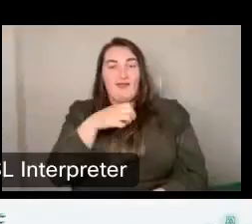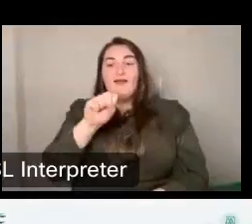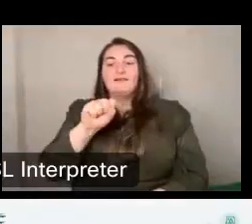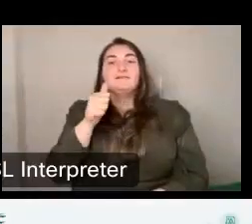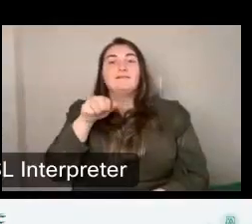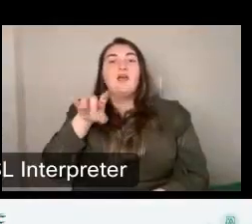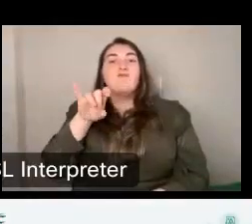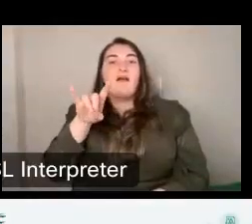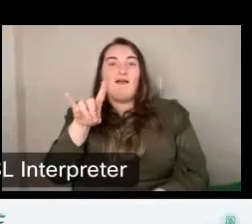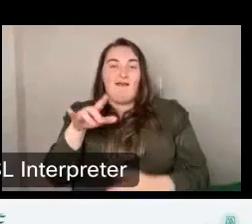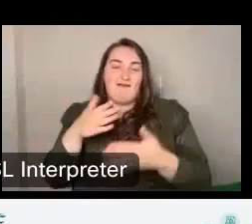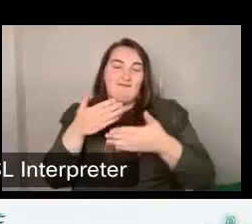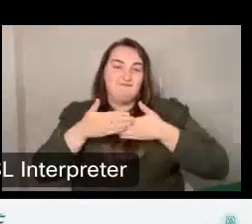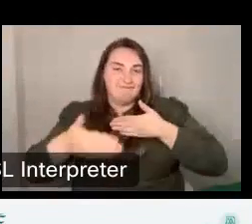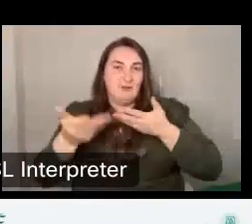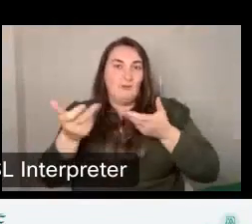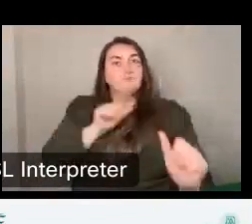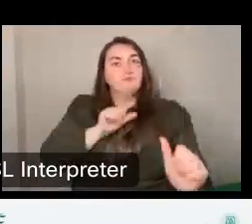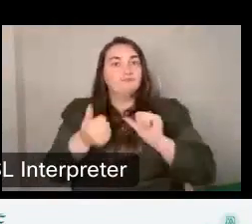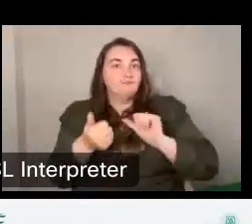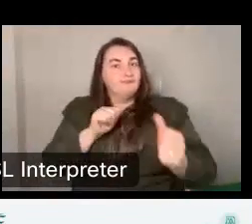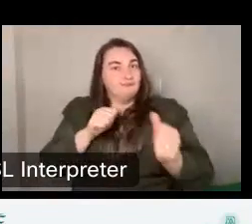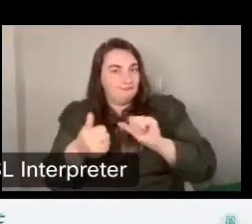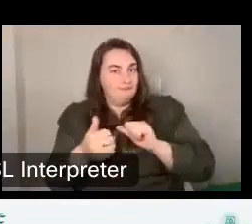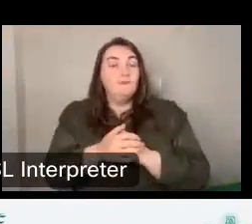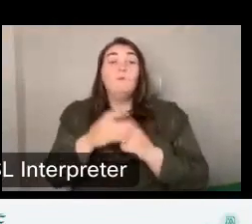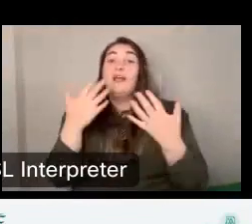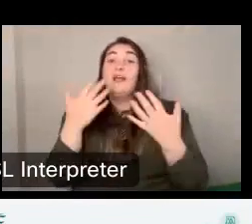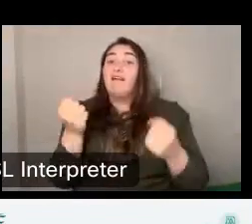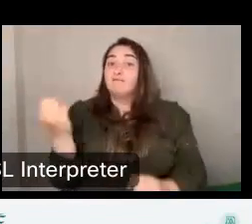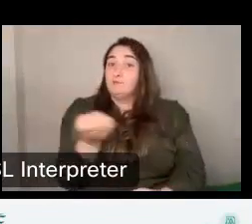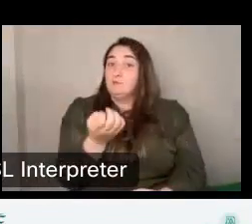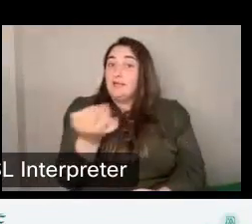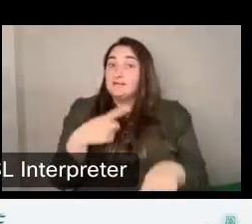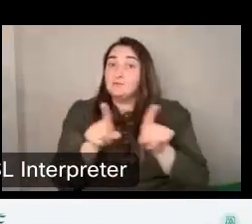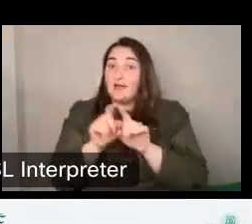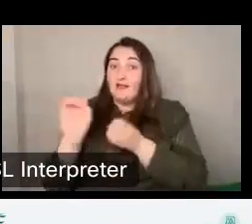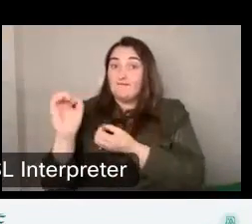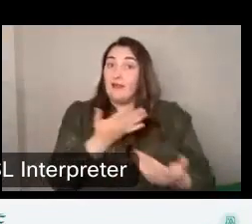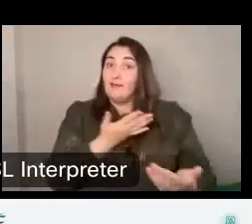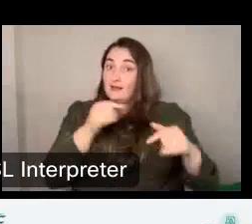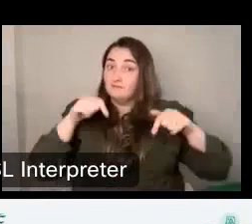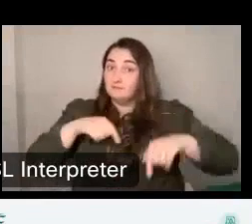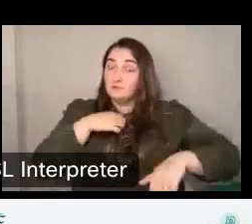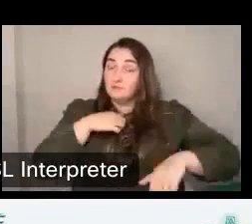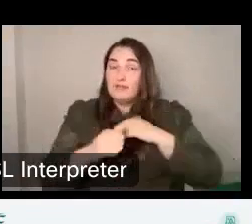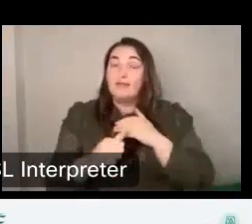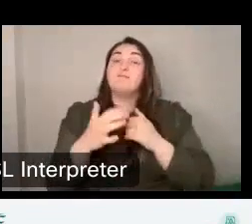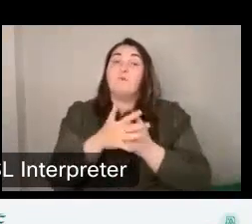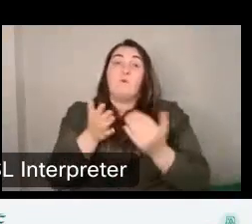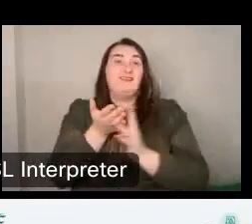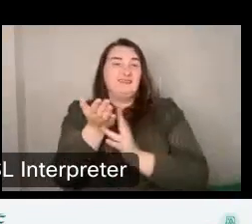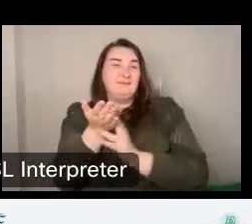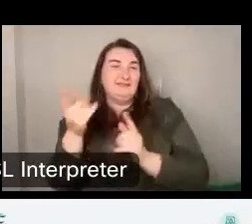succeed her as they hand over. Equally, closed captions are available to aid accessibility of this session.